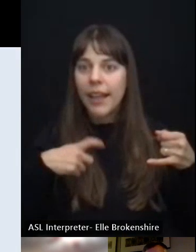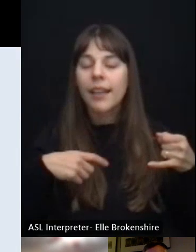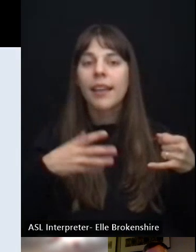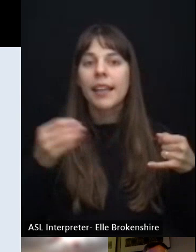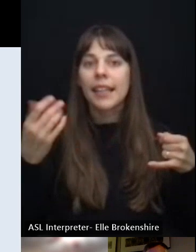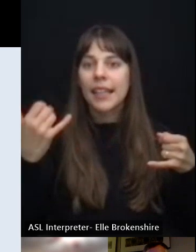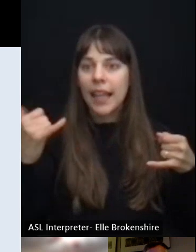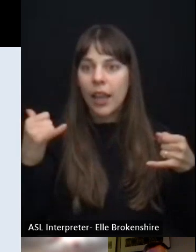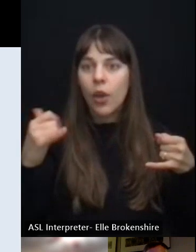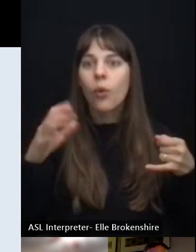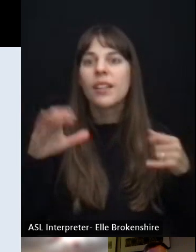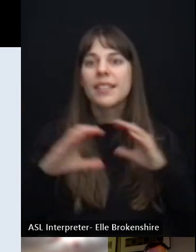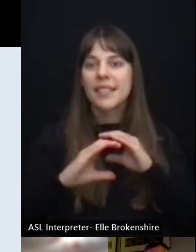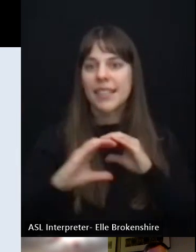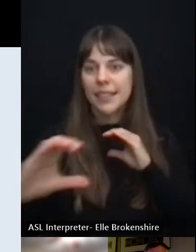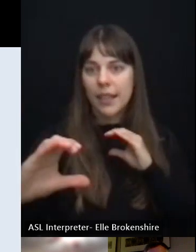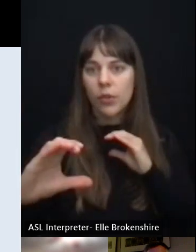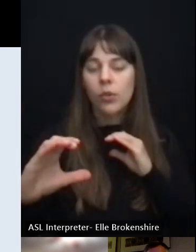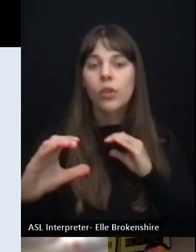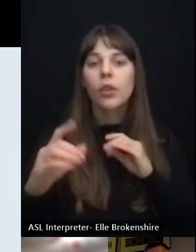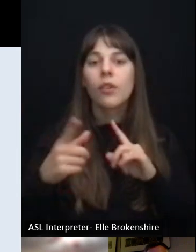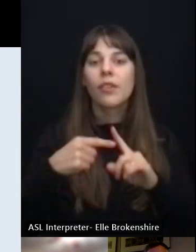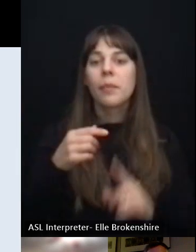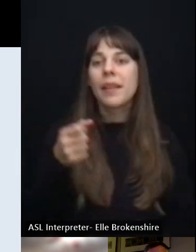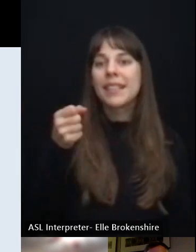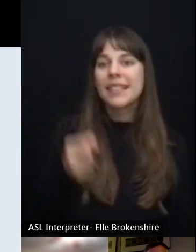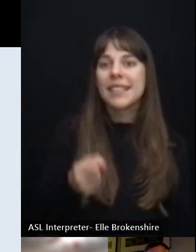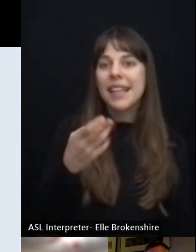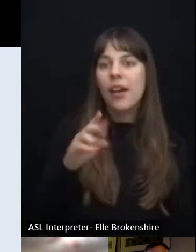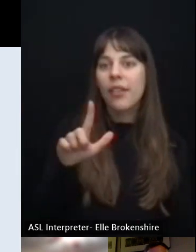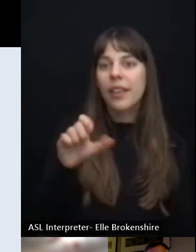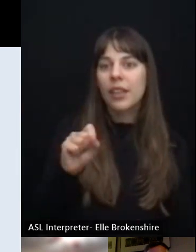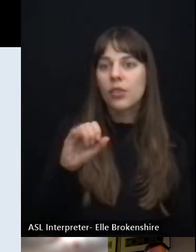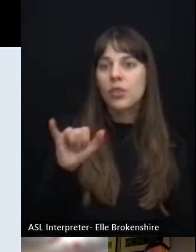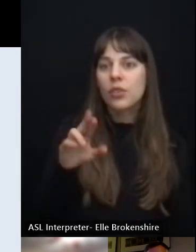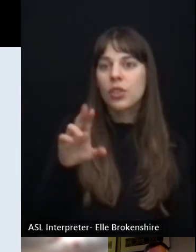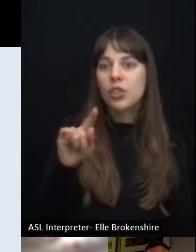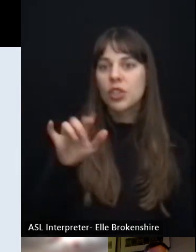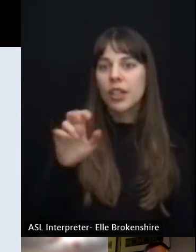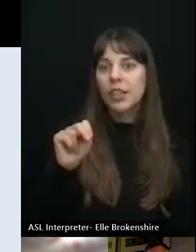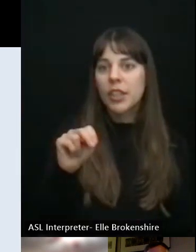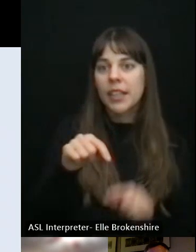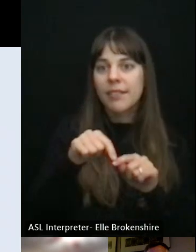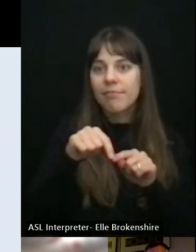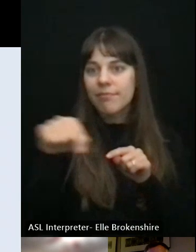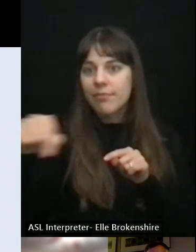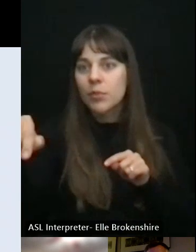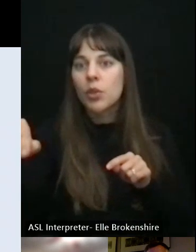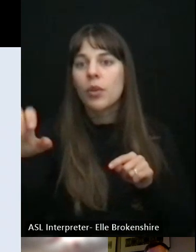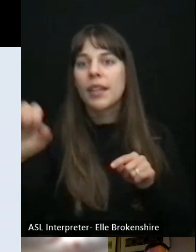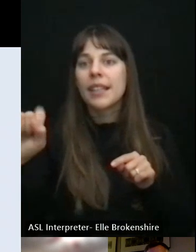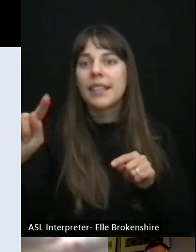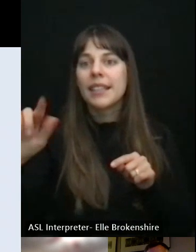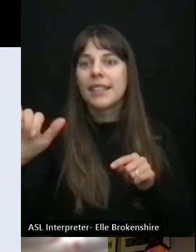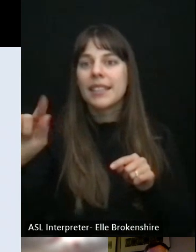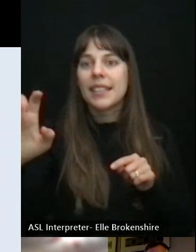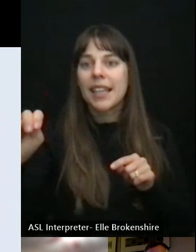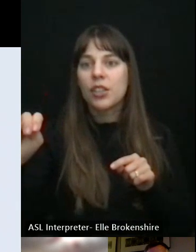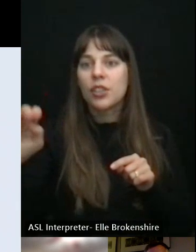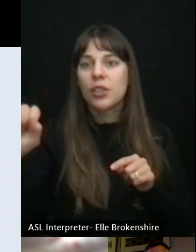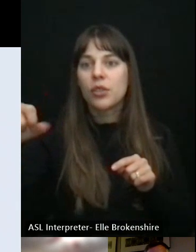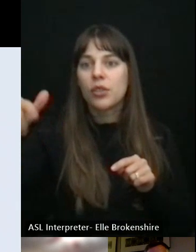kind of shows from South Hills Junction down to Station Square. The tunnel will be fully closed during this